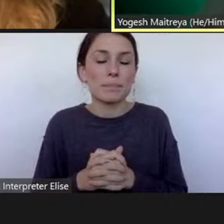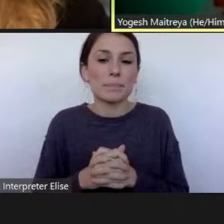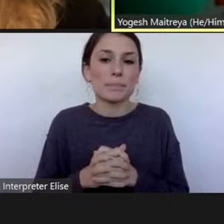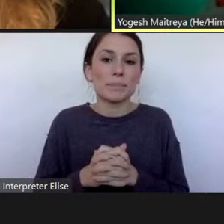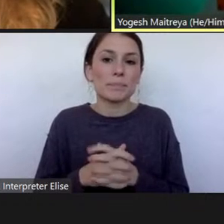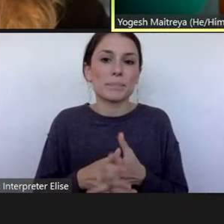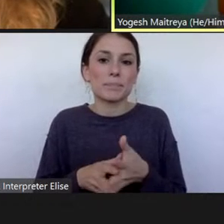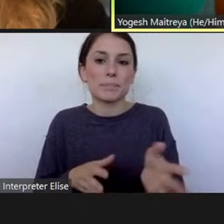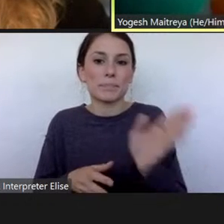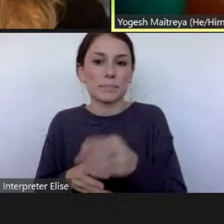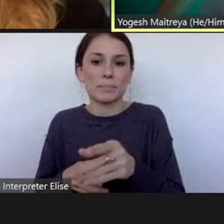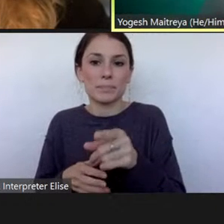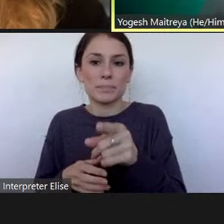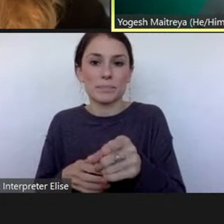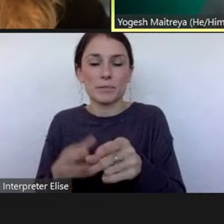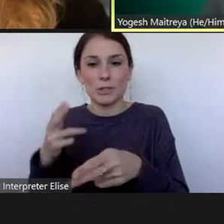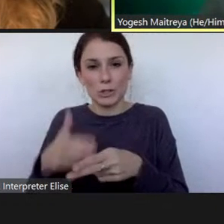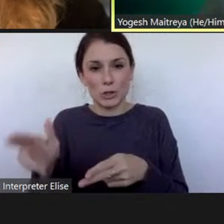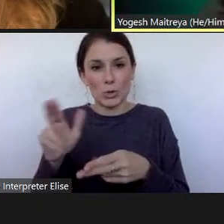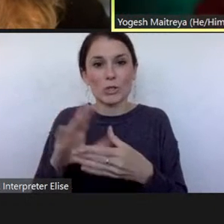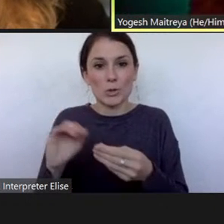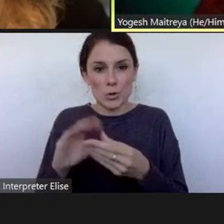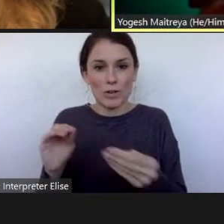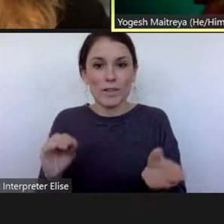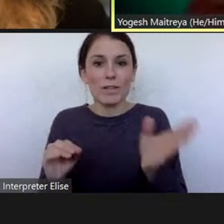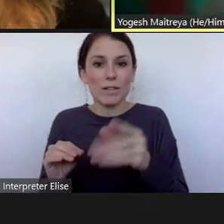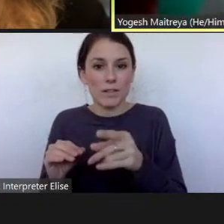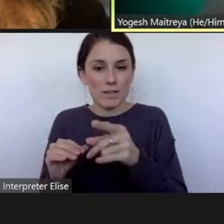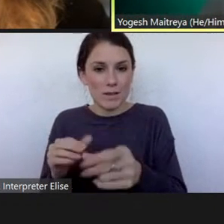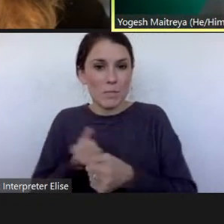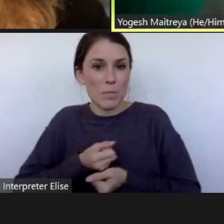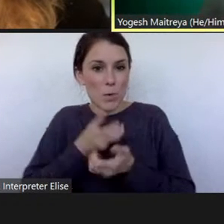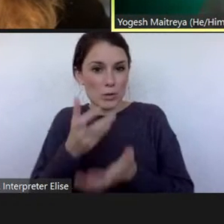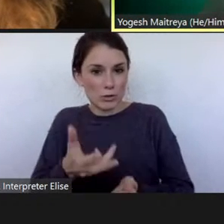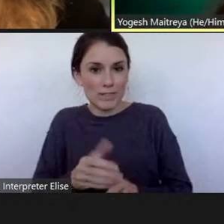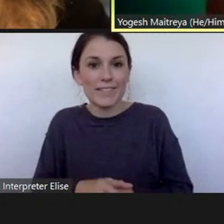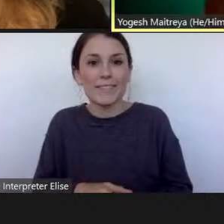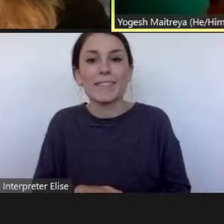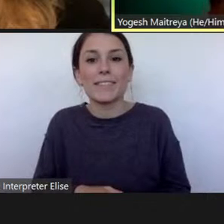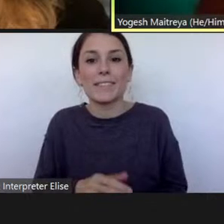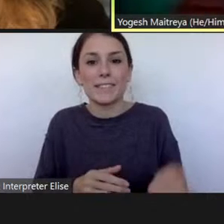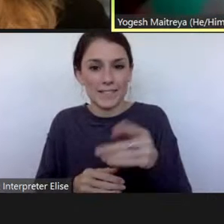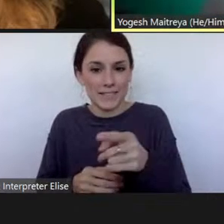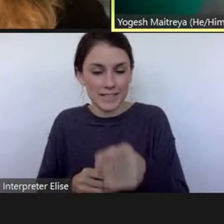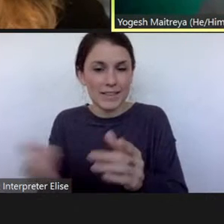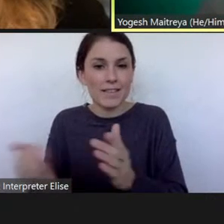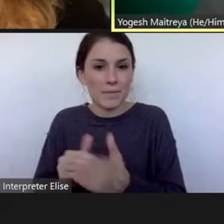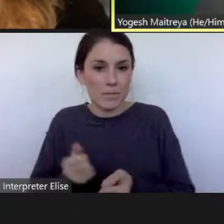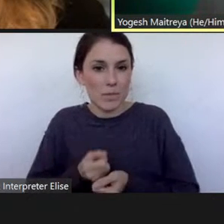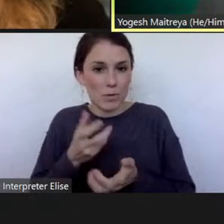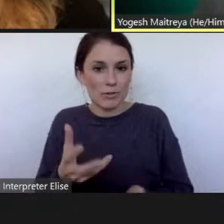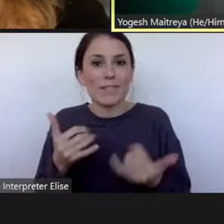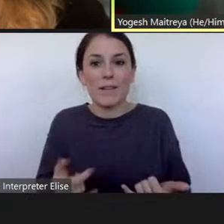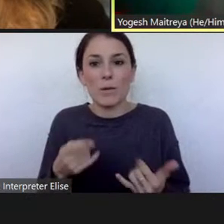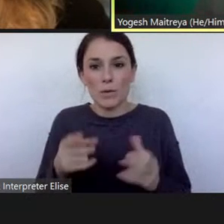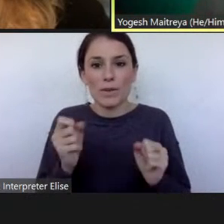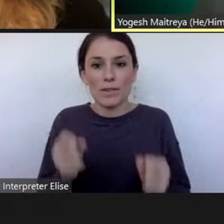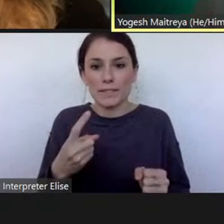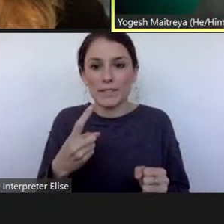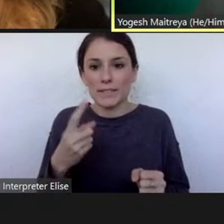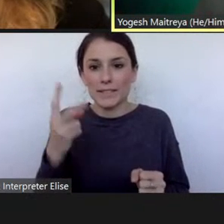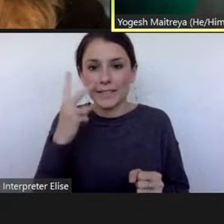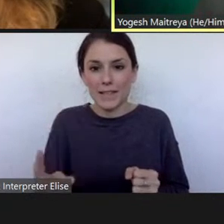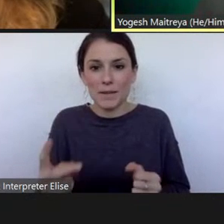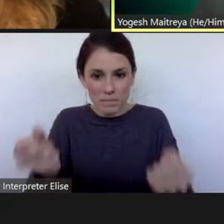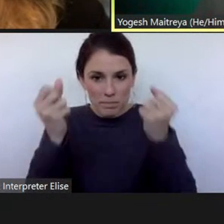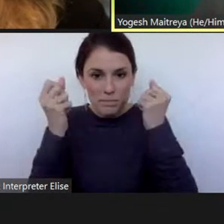This book is short story. This book is poetry. And this book is again poetry. Now you can say like you can see there